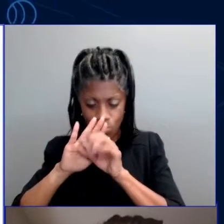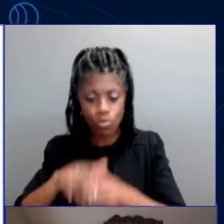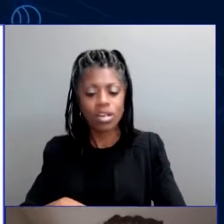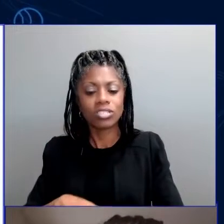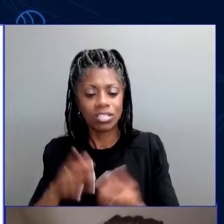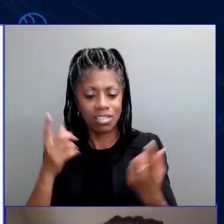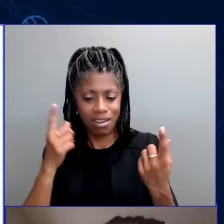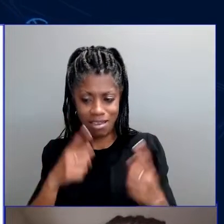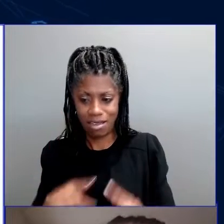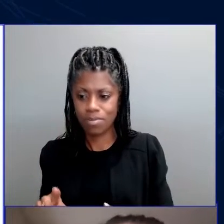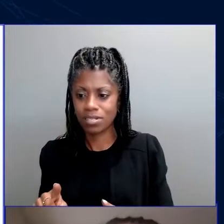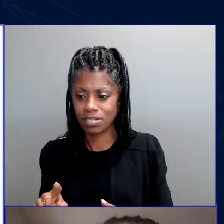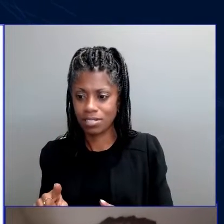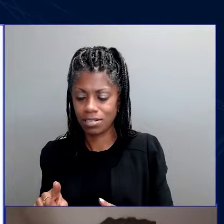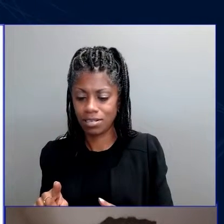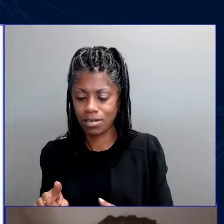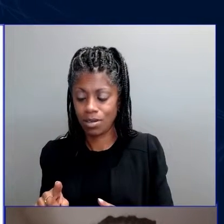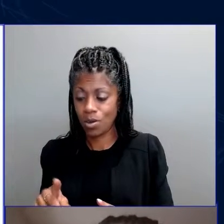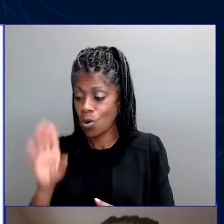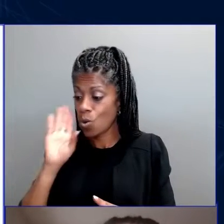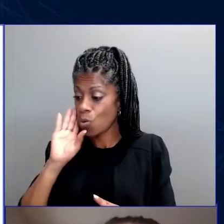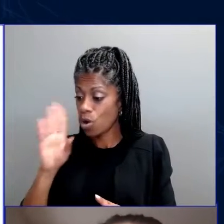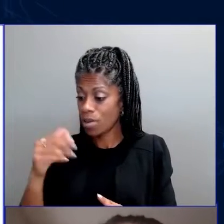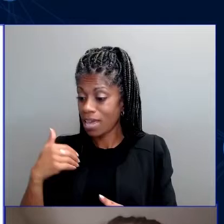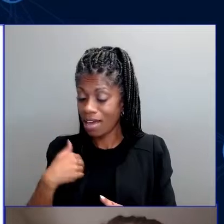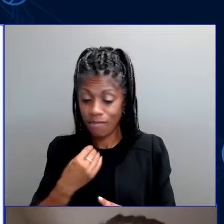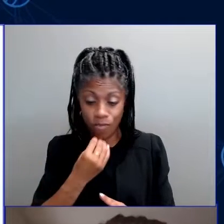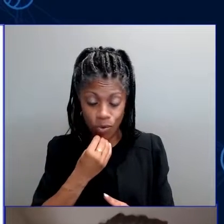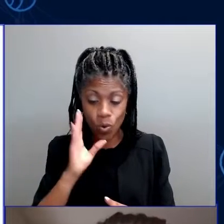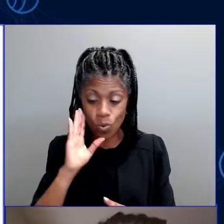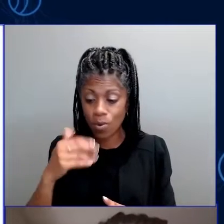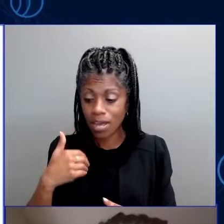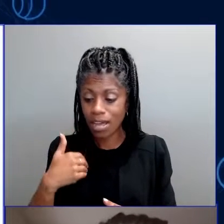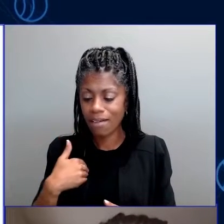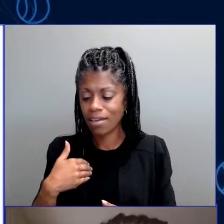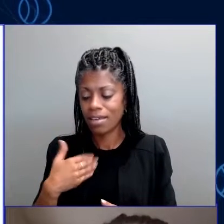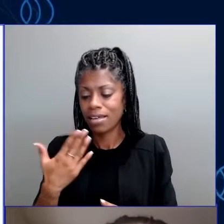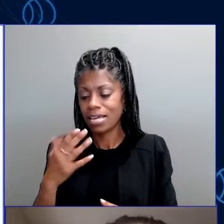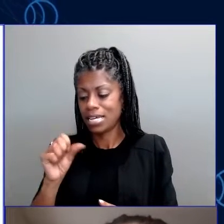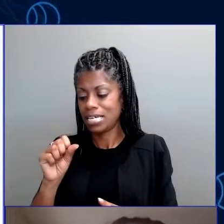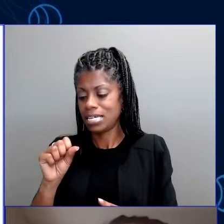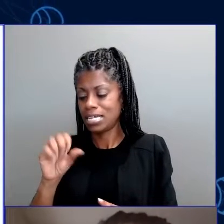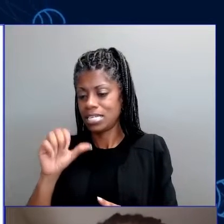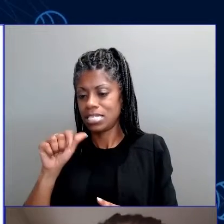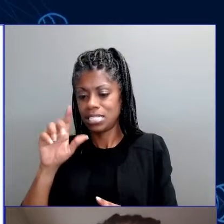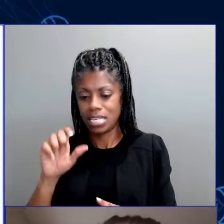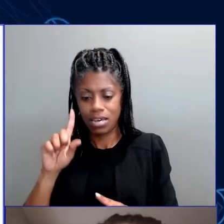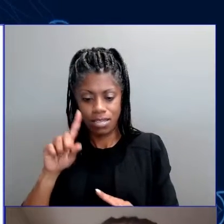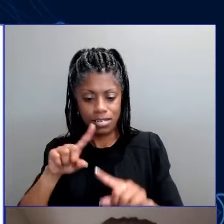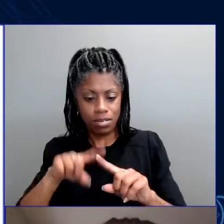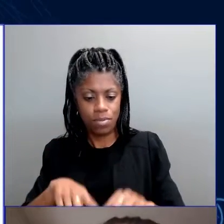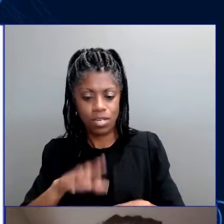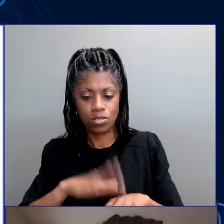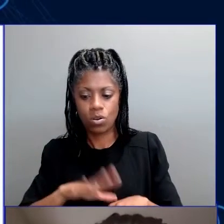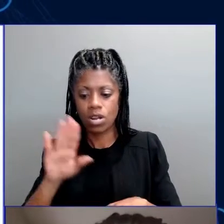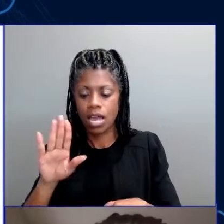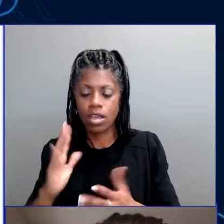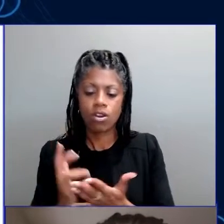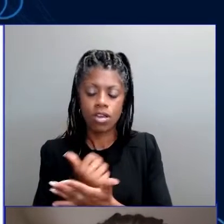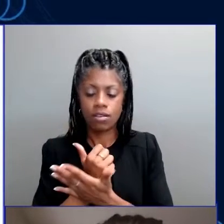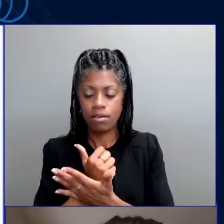insecure? Will it be sliding scale so low-income folks can join? Or there'll be childcare so parents can